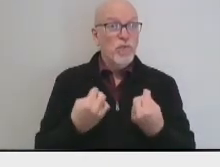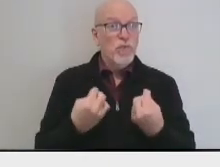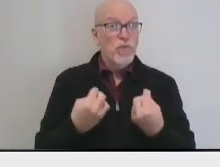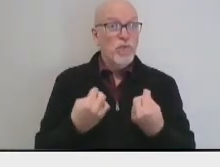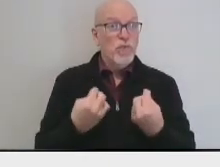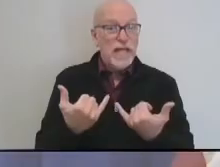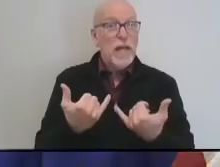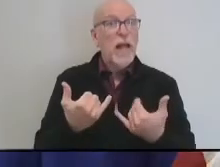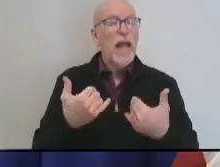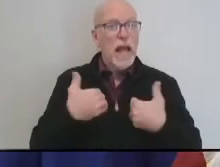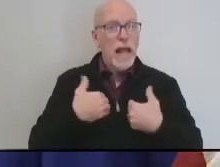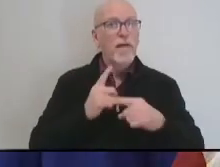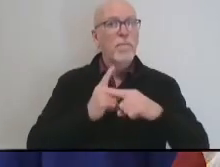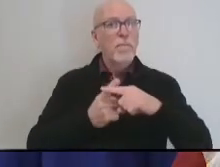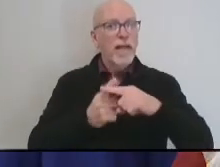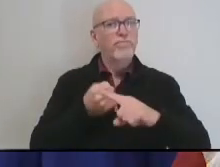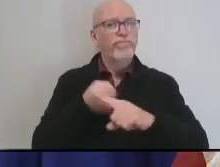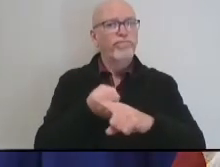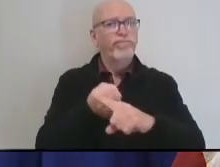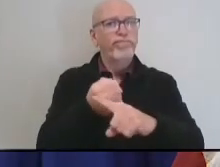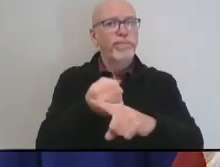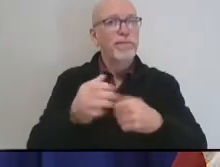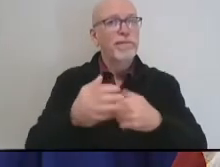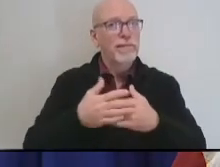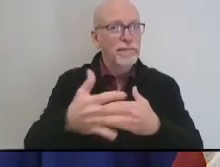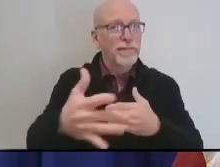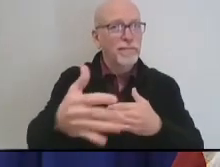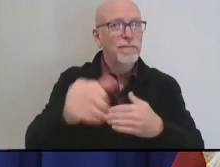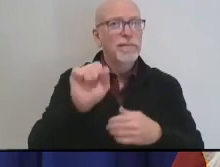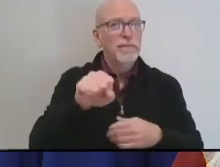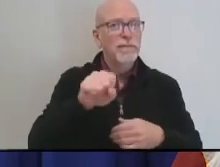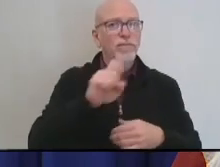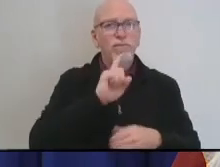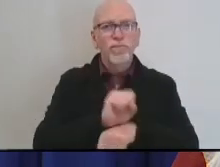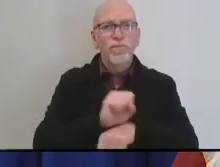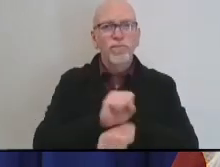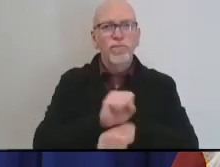impact on where we're going. And I think,